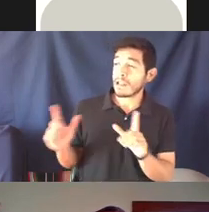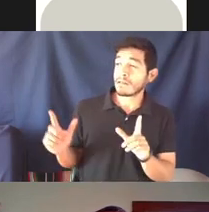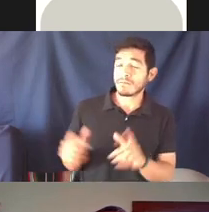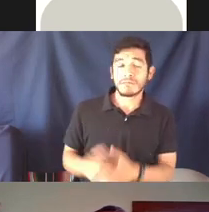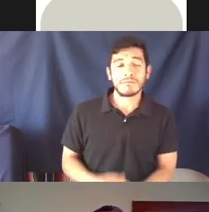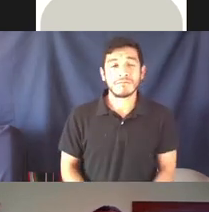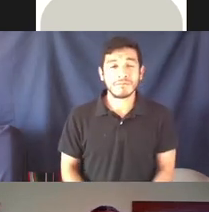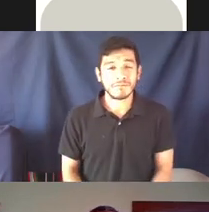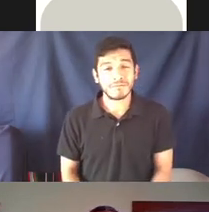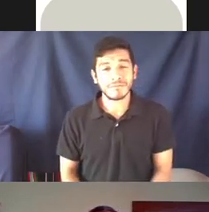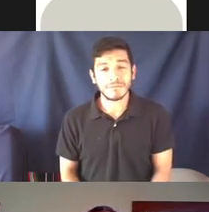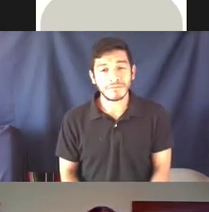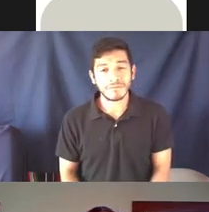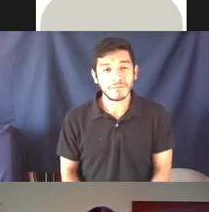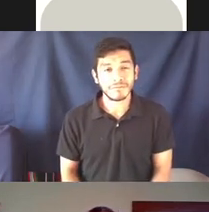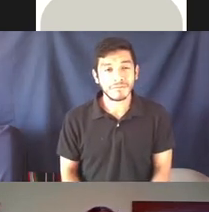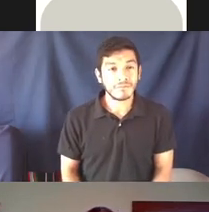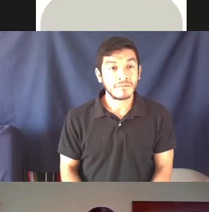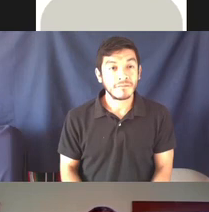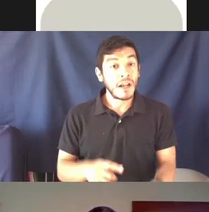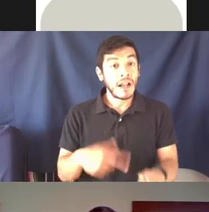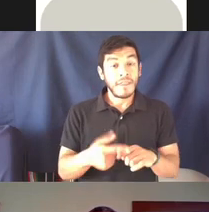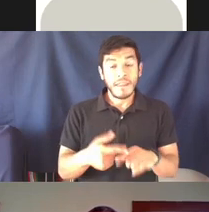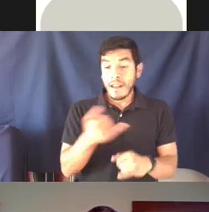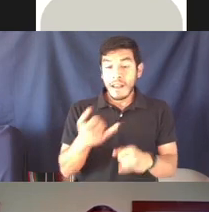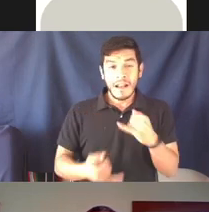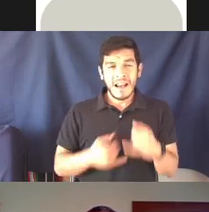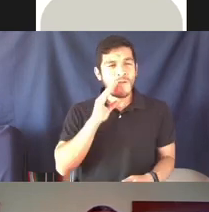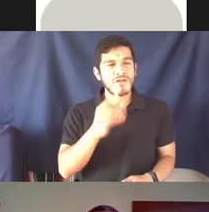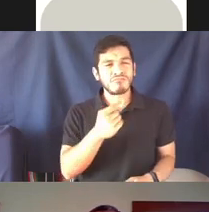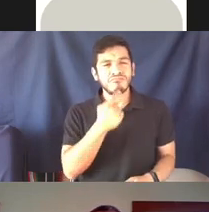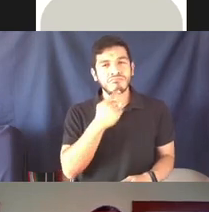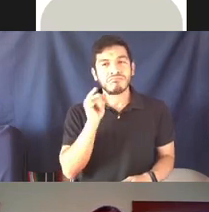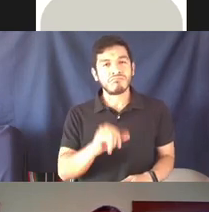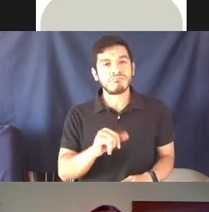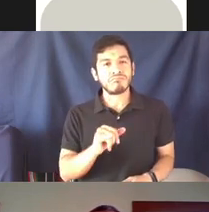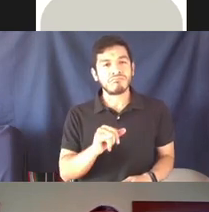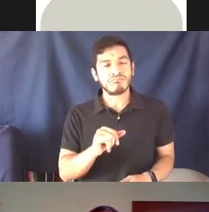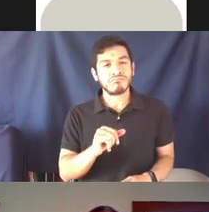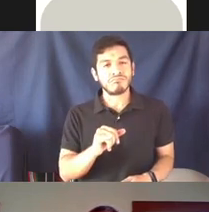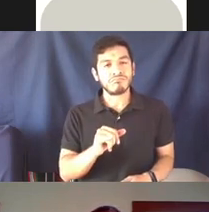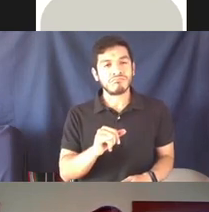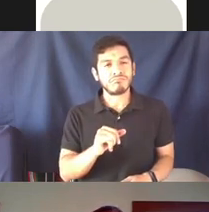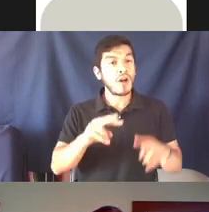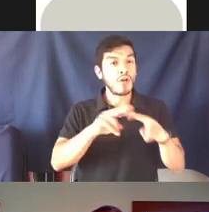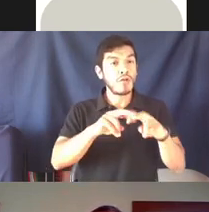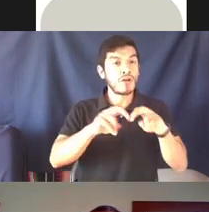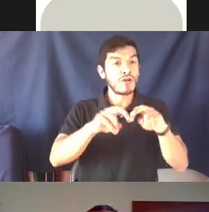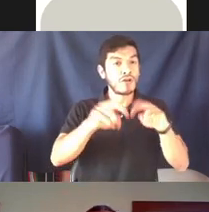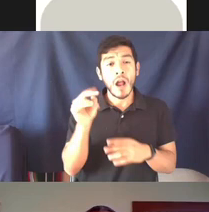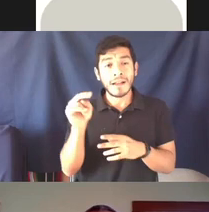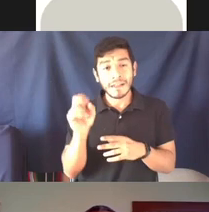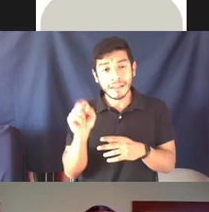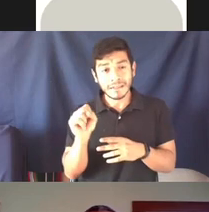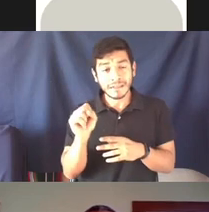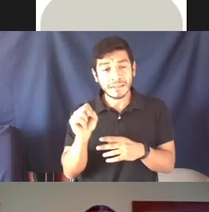And then lastly here, I'll just note that a researcher at Johns Hopkins, Michelle Kaufman, you'll hear her name a little bit